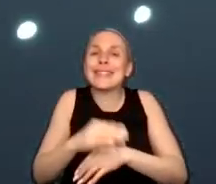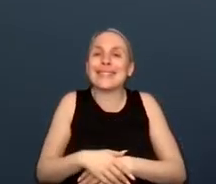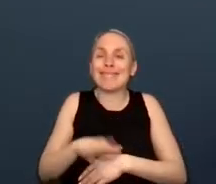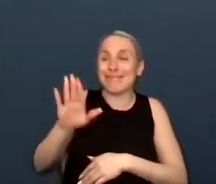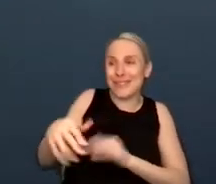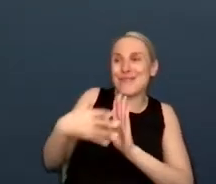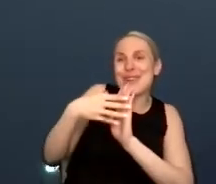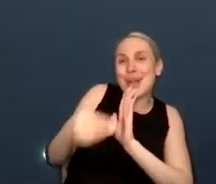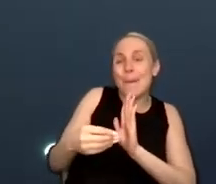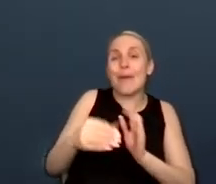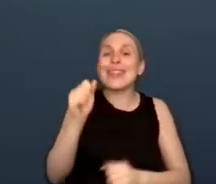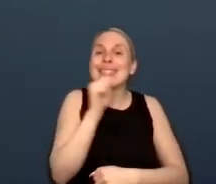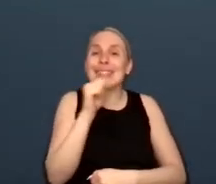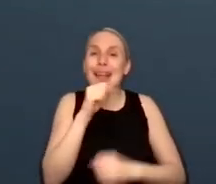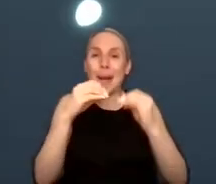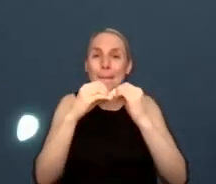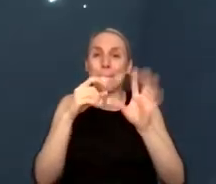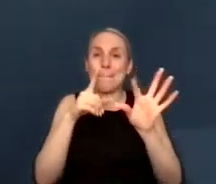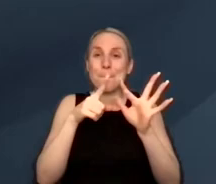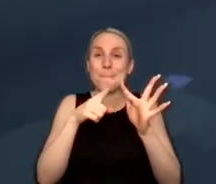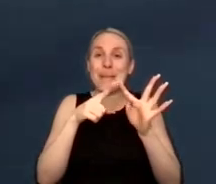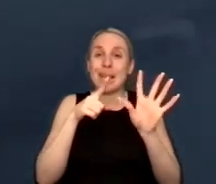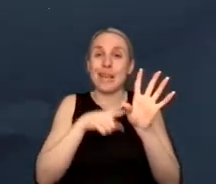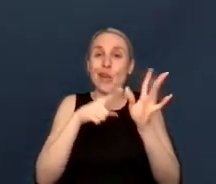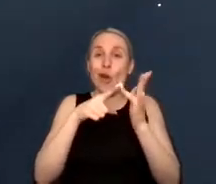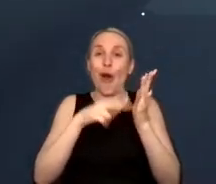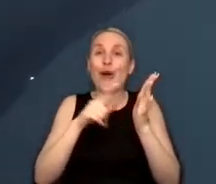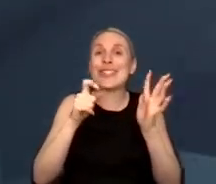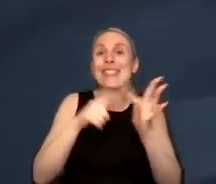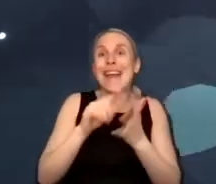Ah, yes. How did you know?